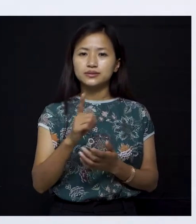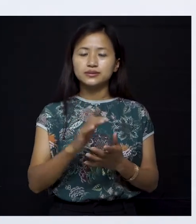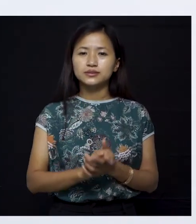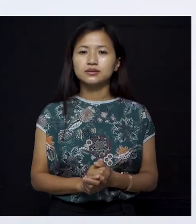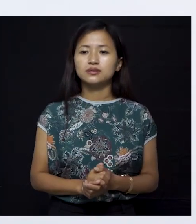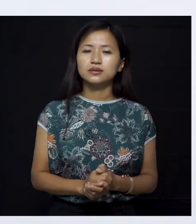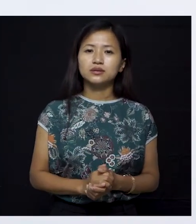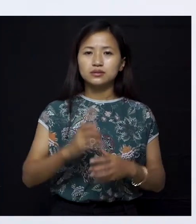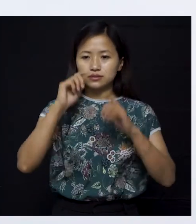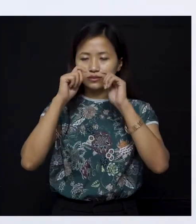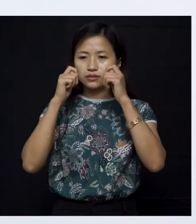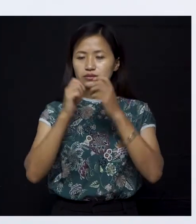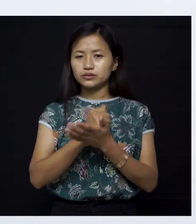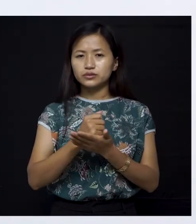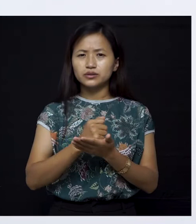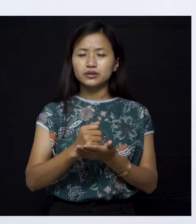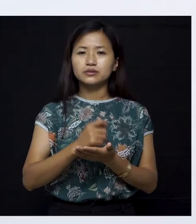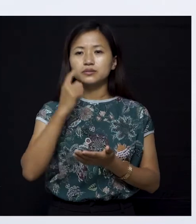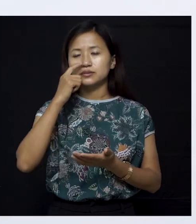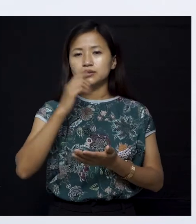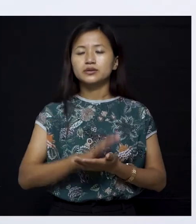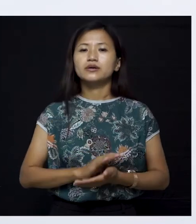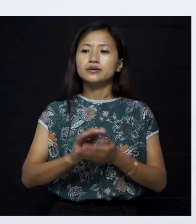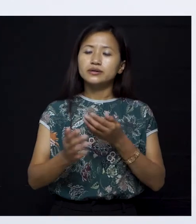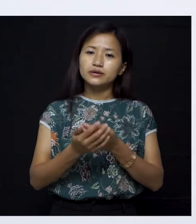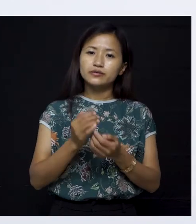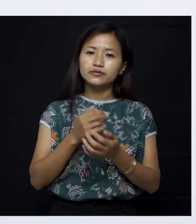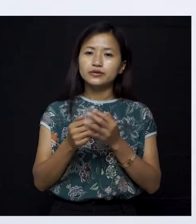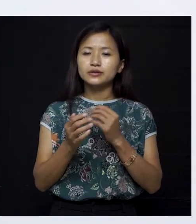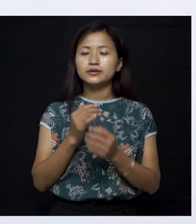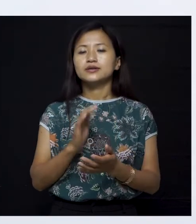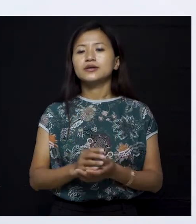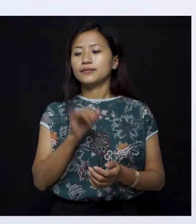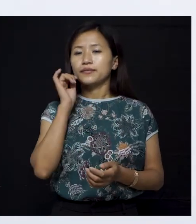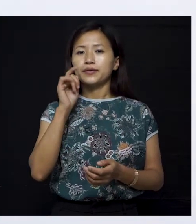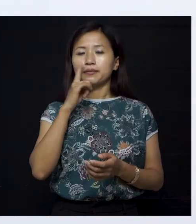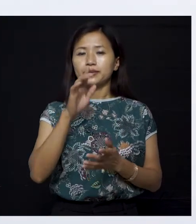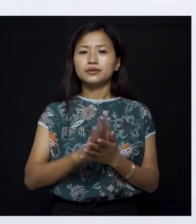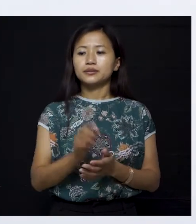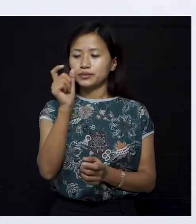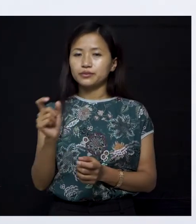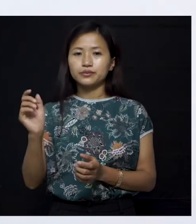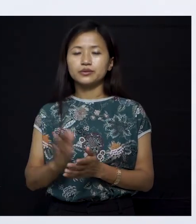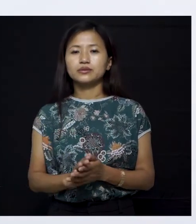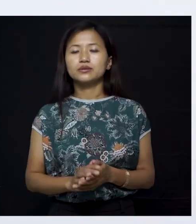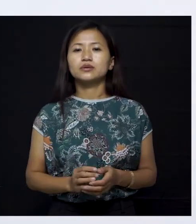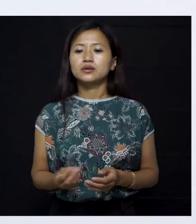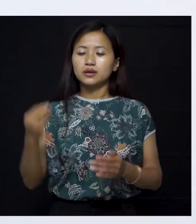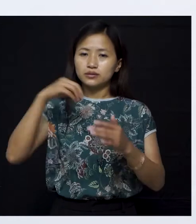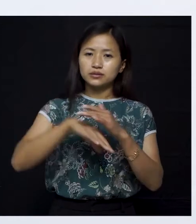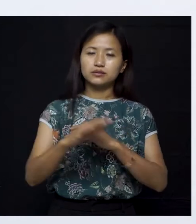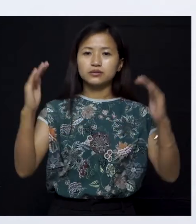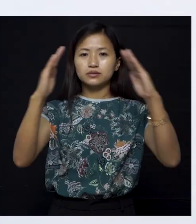she was just crying. The girls were trying to comfort her. At that moment, they saw some people coming with a dead body, crying and entering